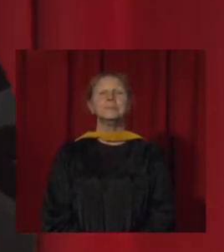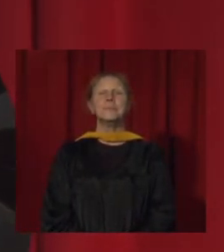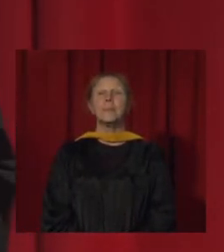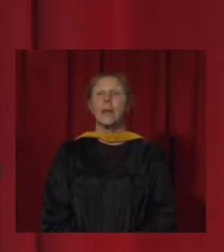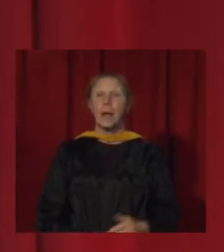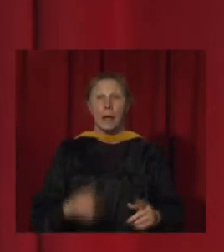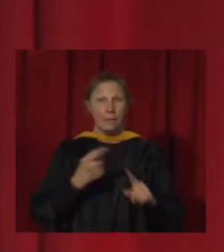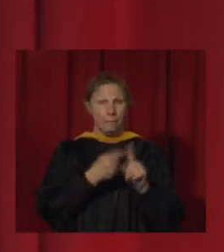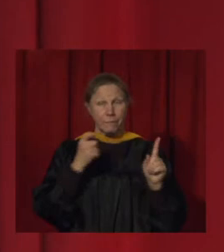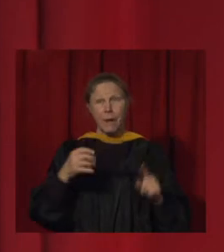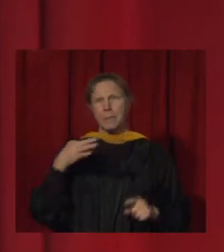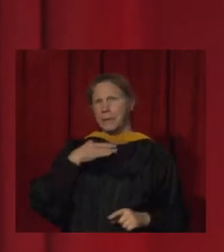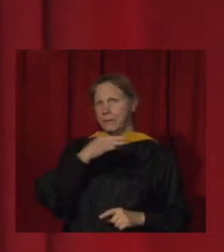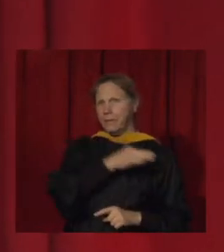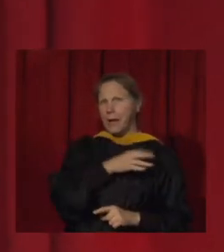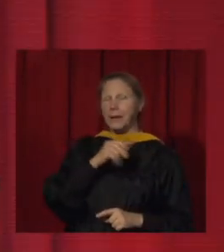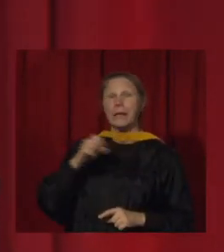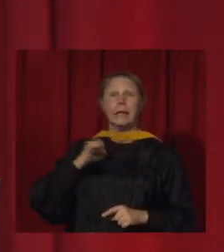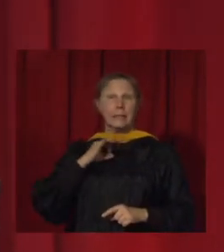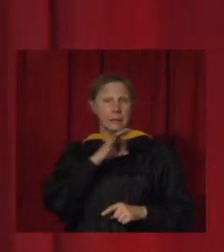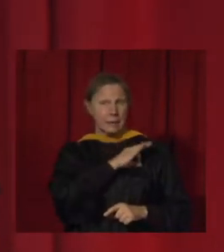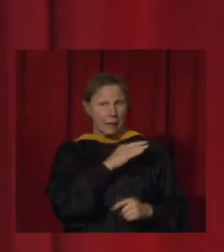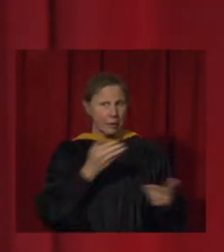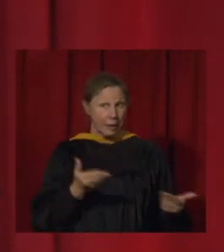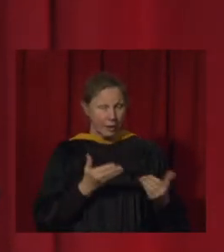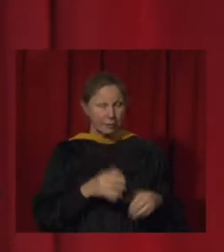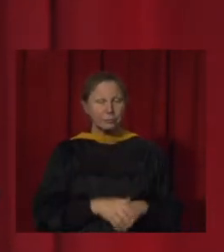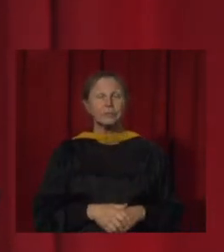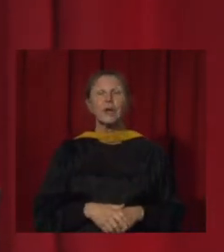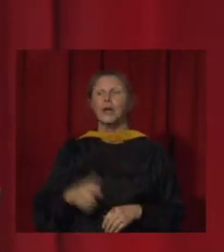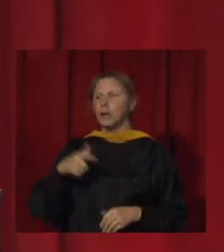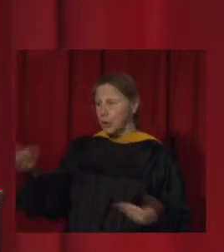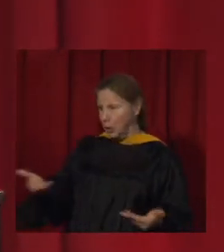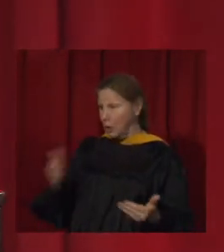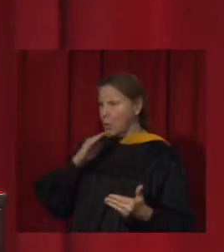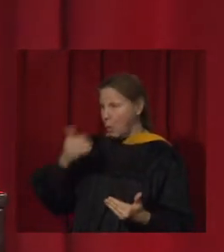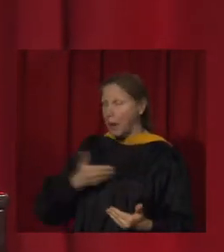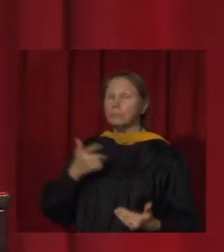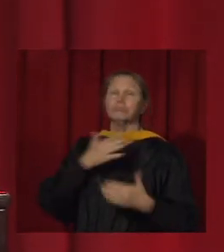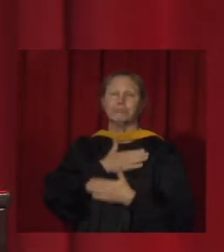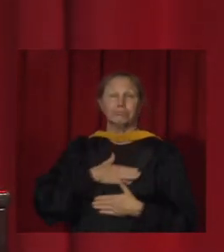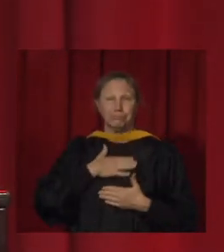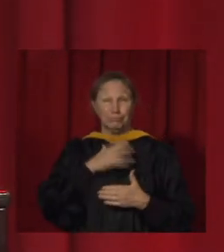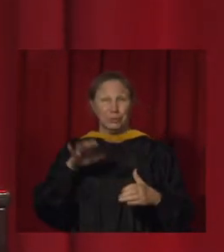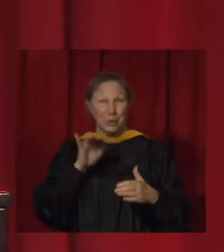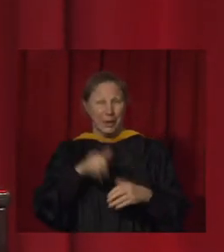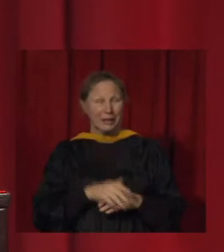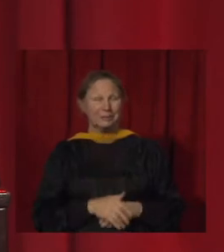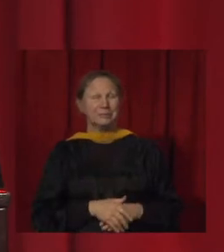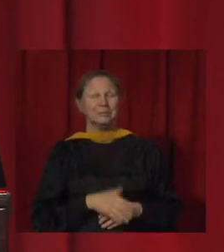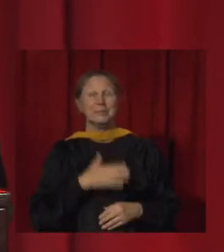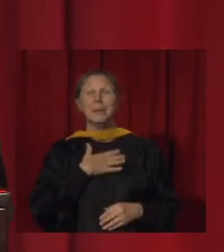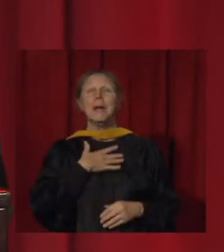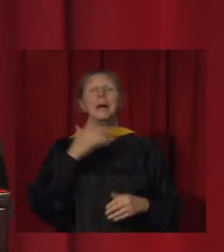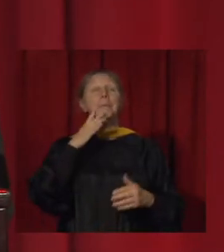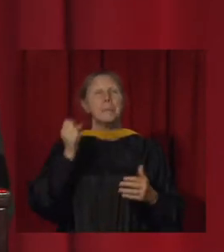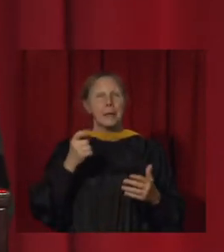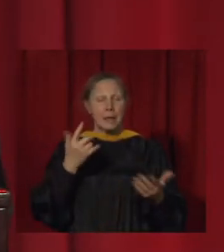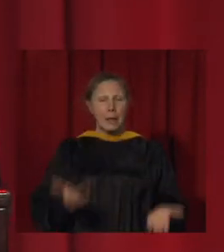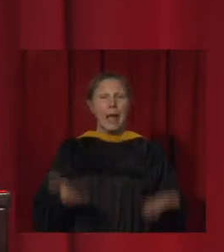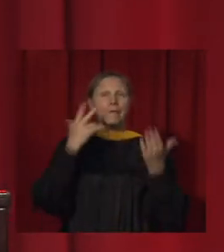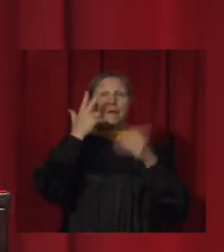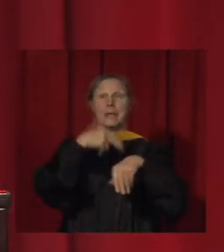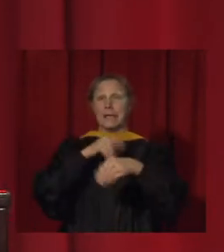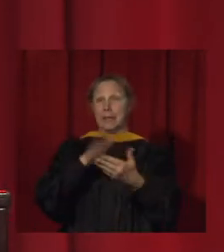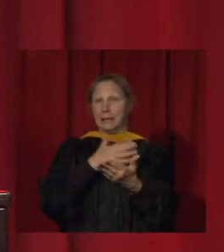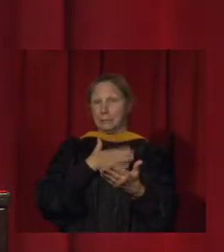On behalf of the faculty and staff, it is my pleasure to welcome you here today. At this time, would everyone please rise for the national